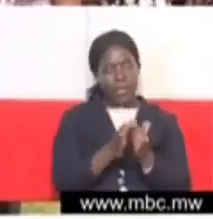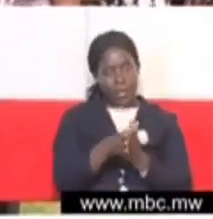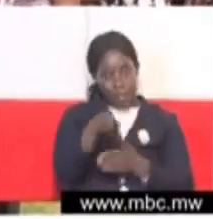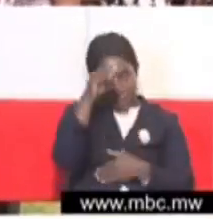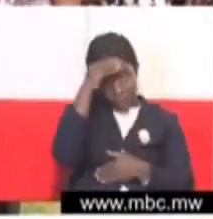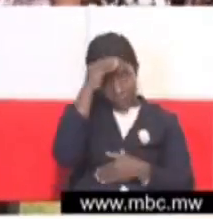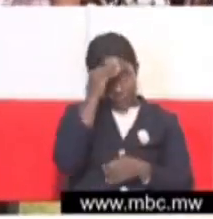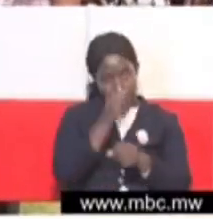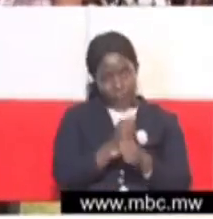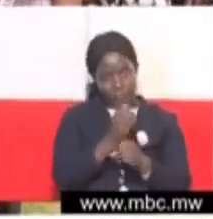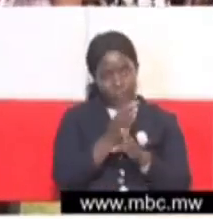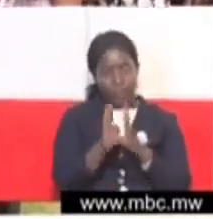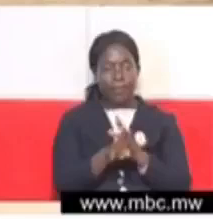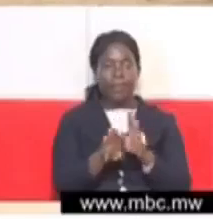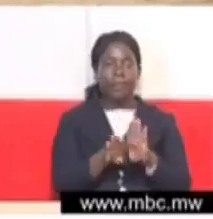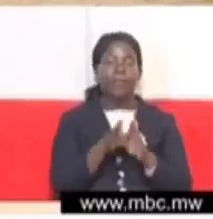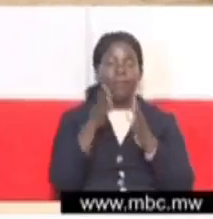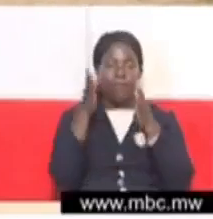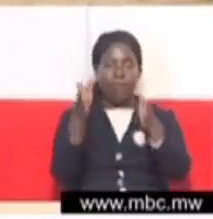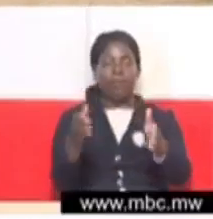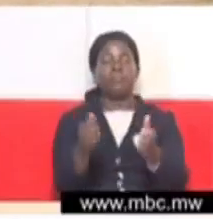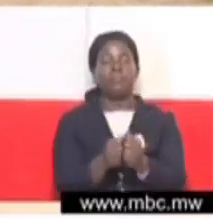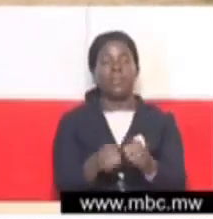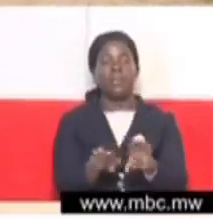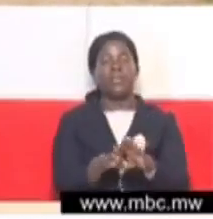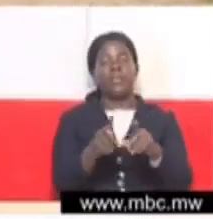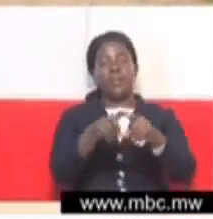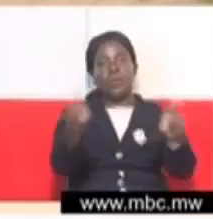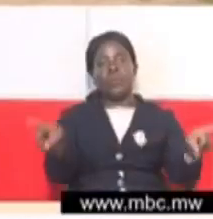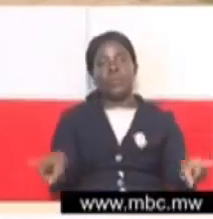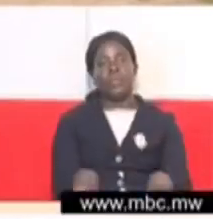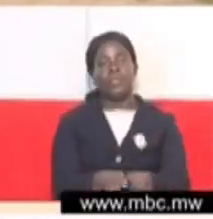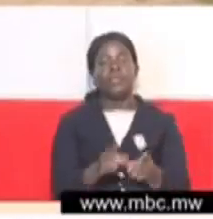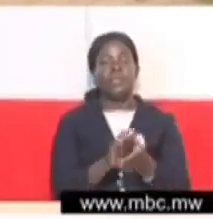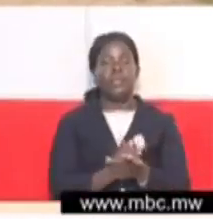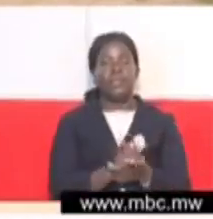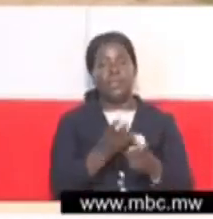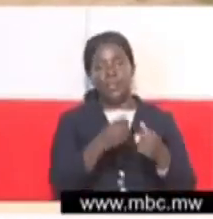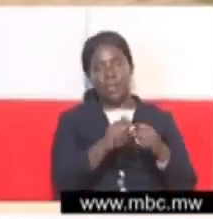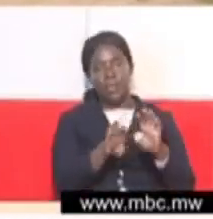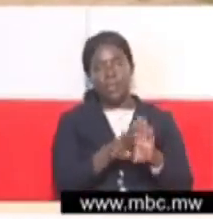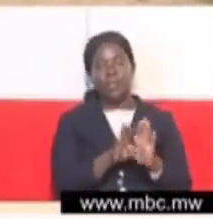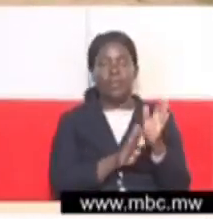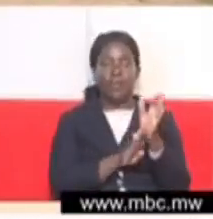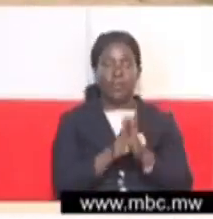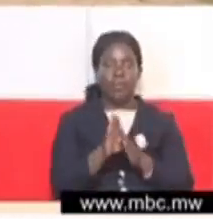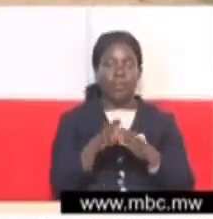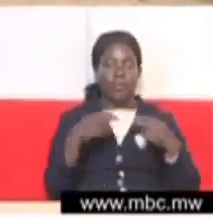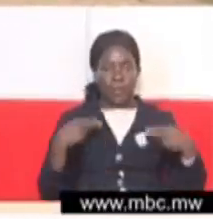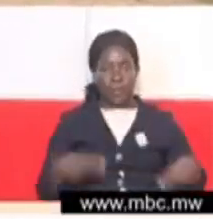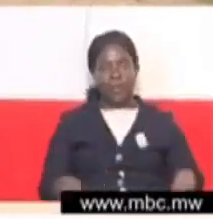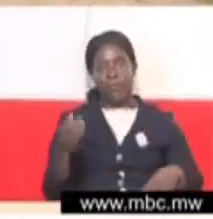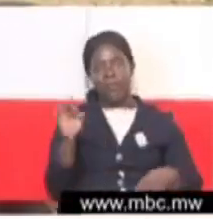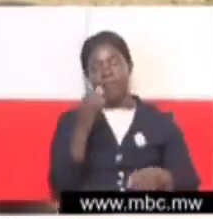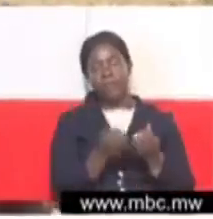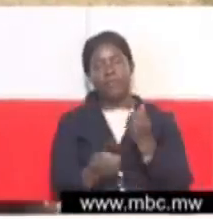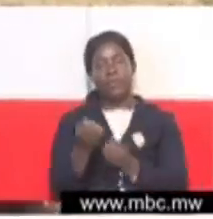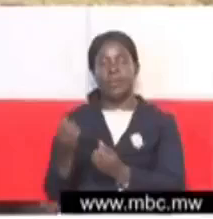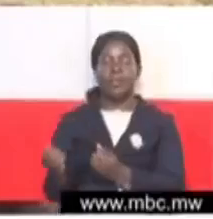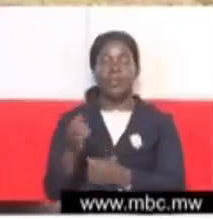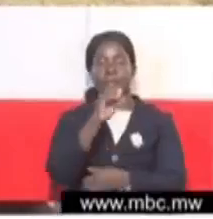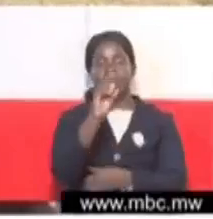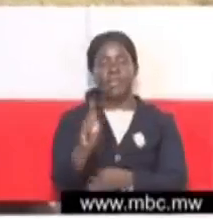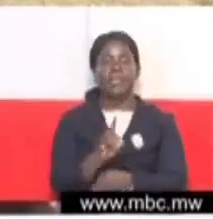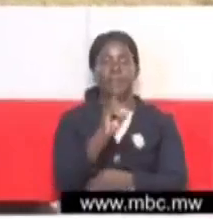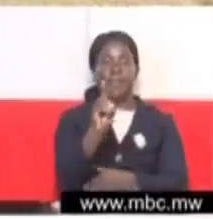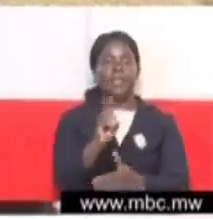services, St. John of God focuses on community-based rehabilitation aimed at improving the health of children with impairment.